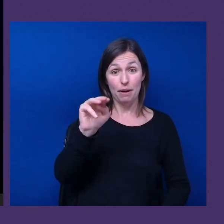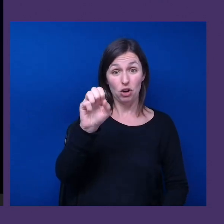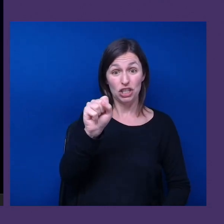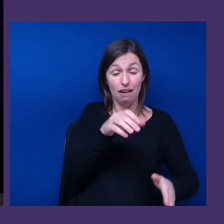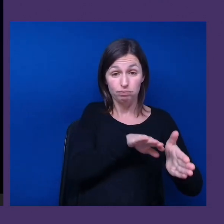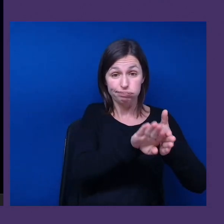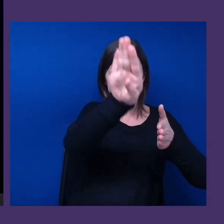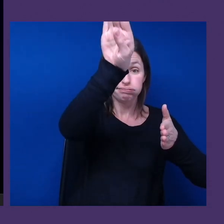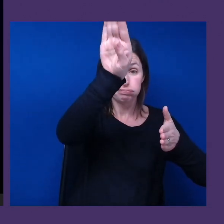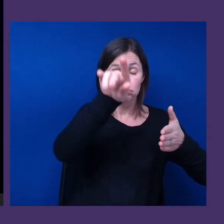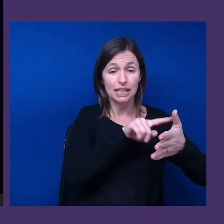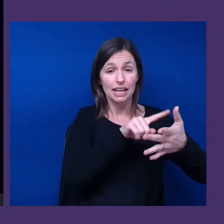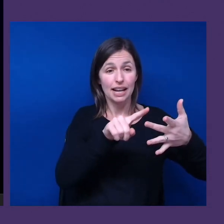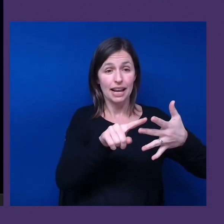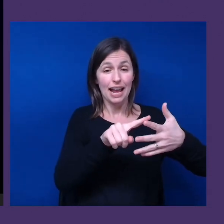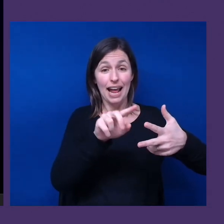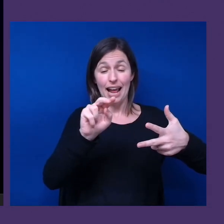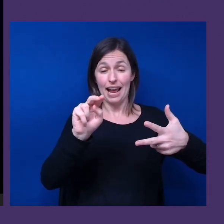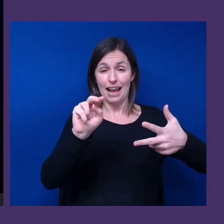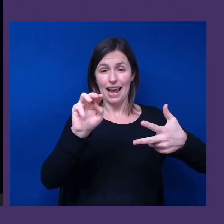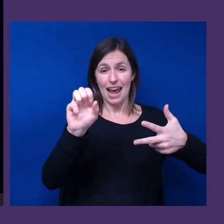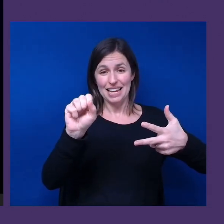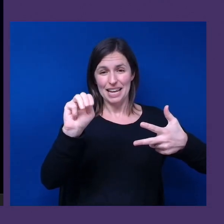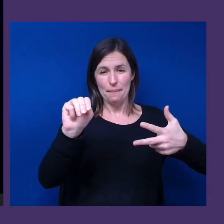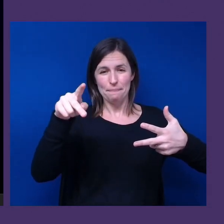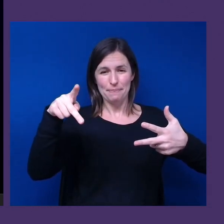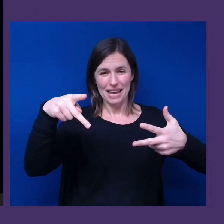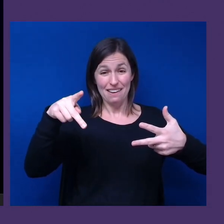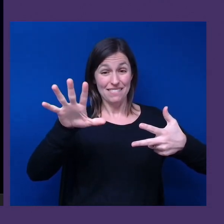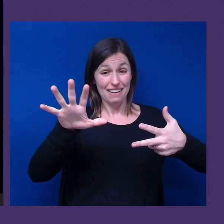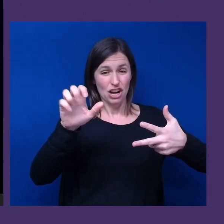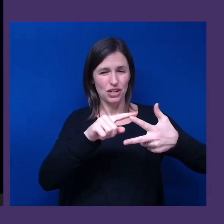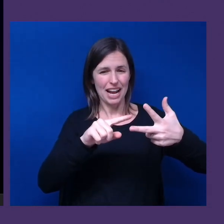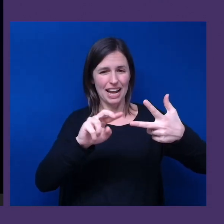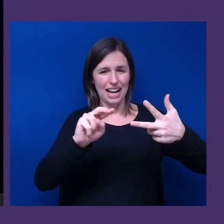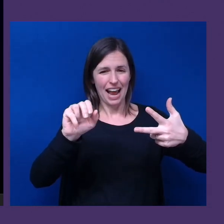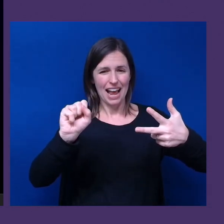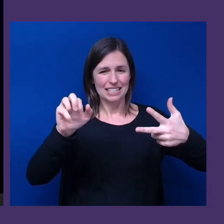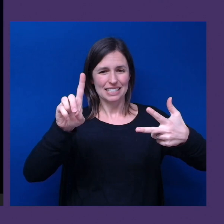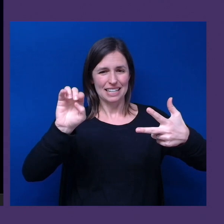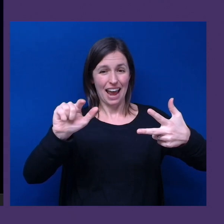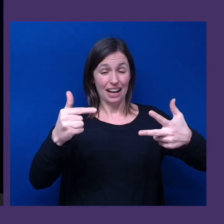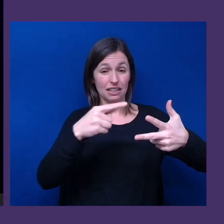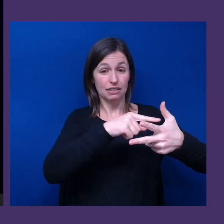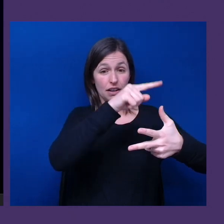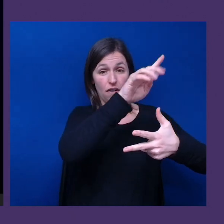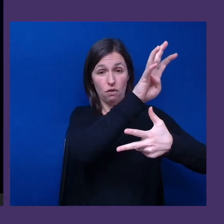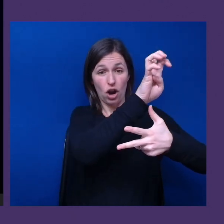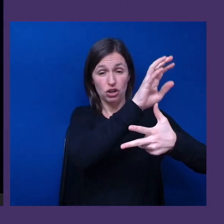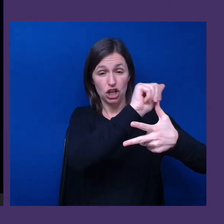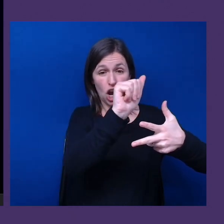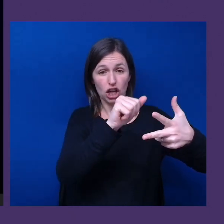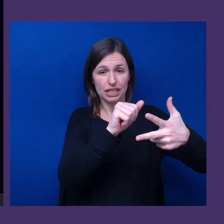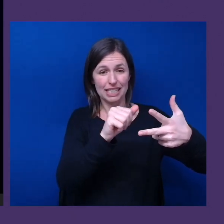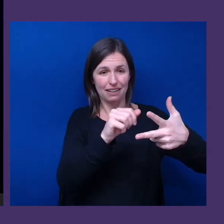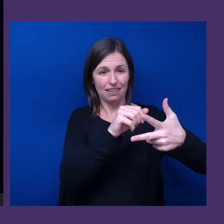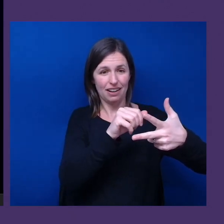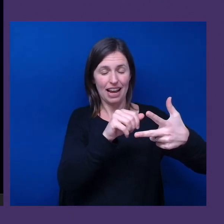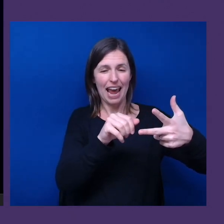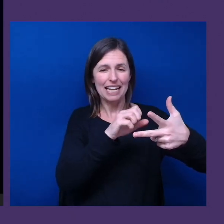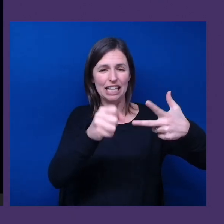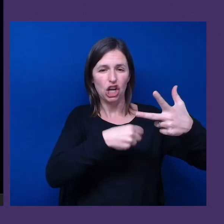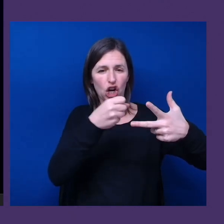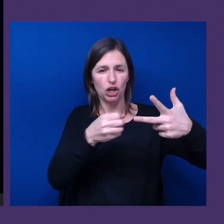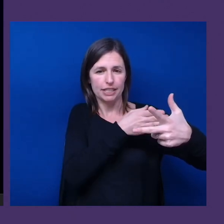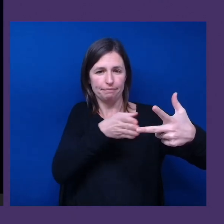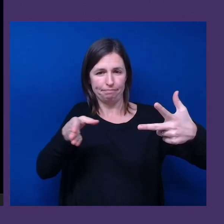June 2023. The vertical axis goes up to $400, and the horizontal axis marks yearly intervals. Microsoft Squares grows